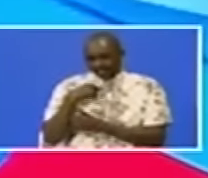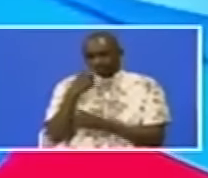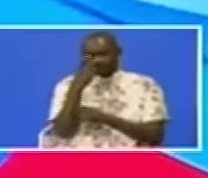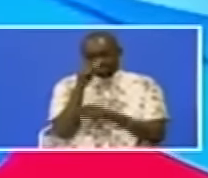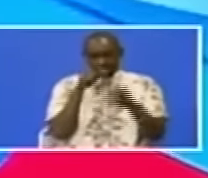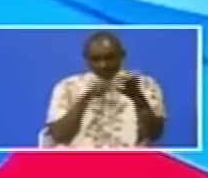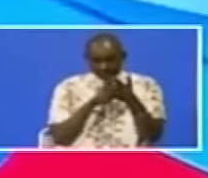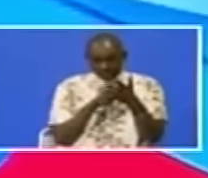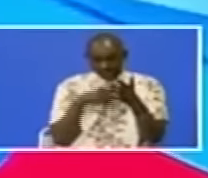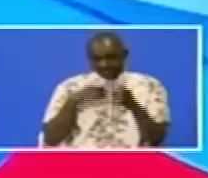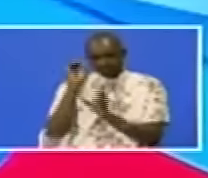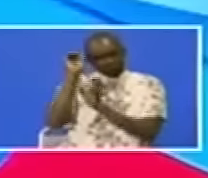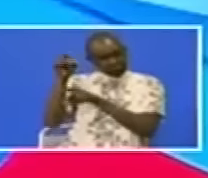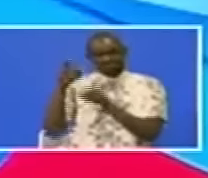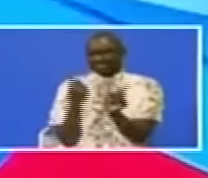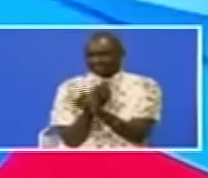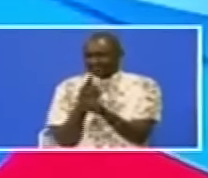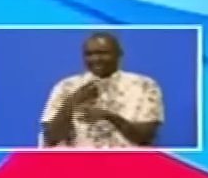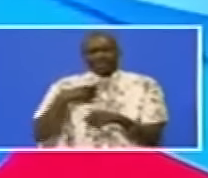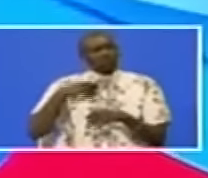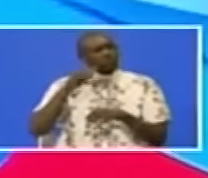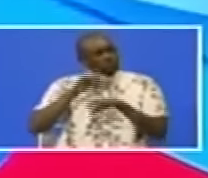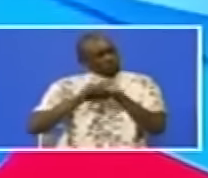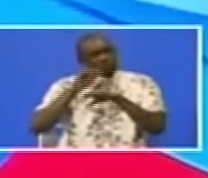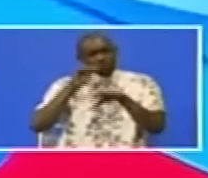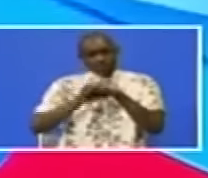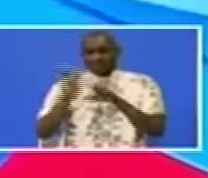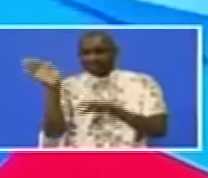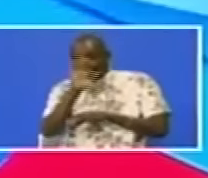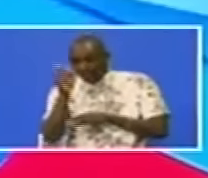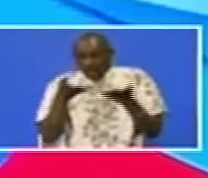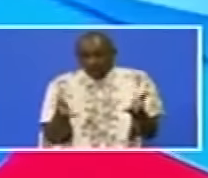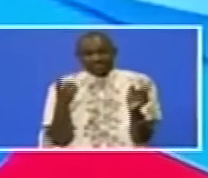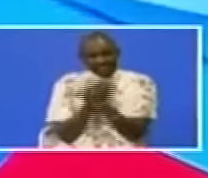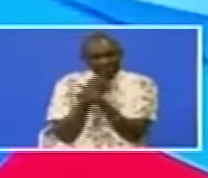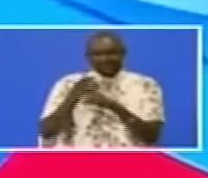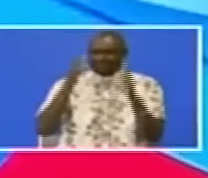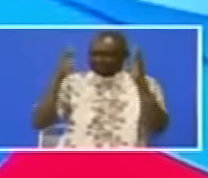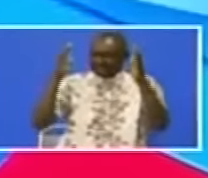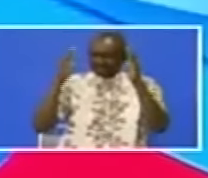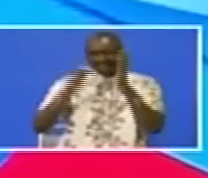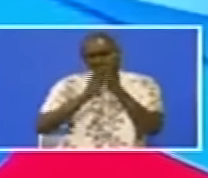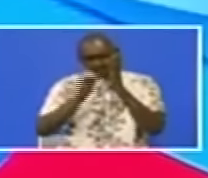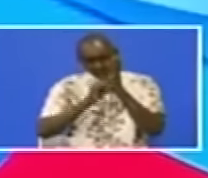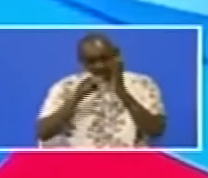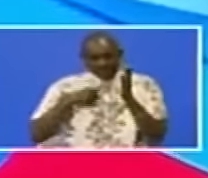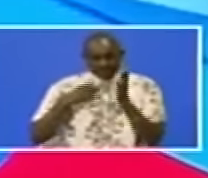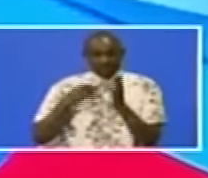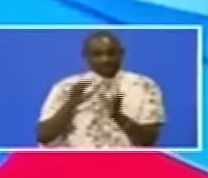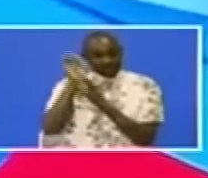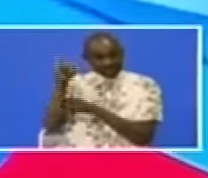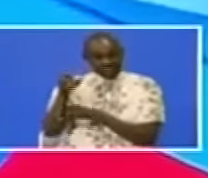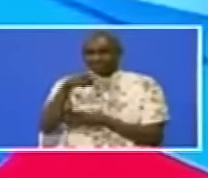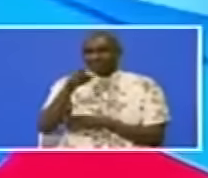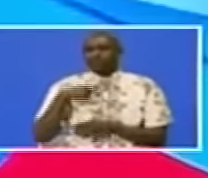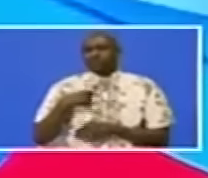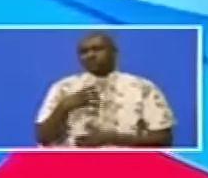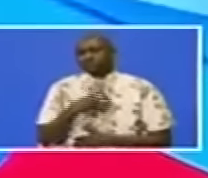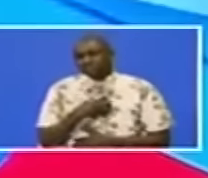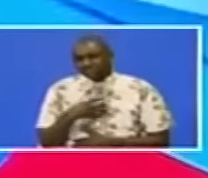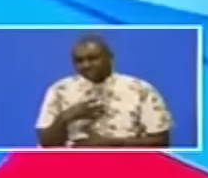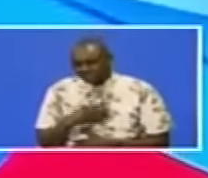16 shooting in an entertaining farewell duel between two of the greatest players in NBA history. Bryant, who will retire after the season,